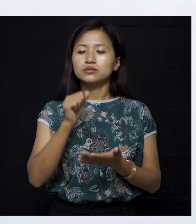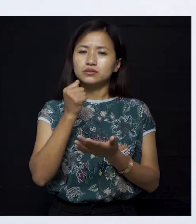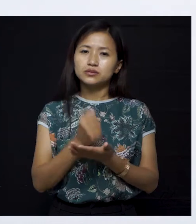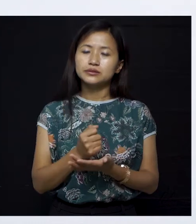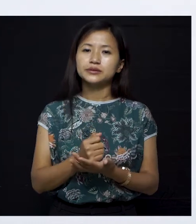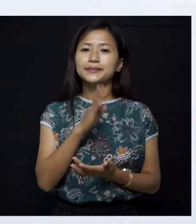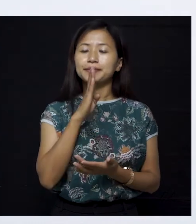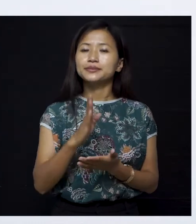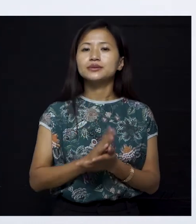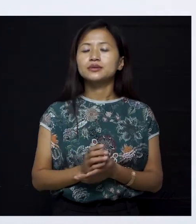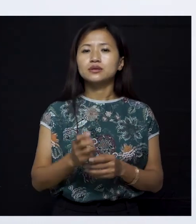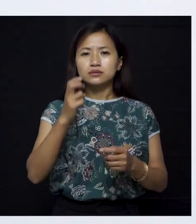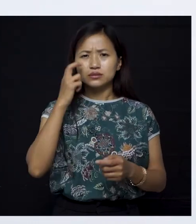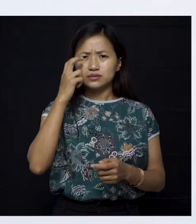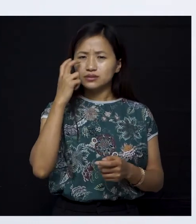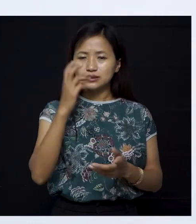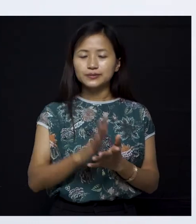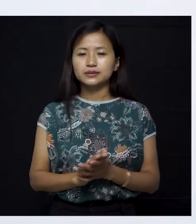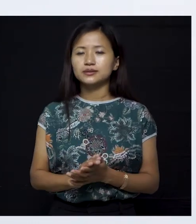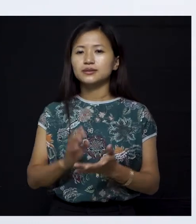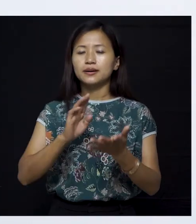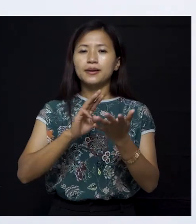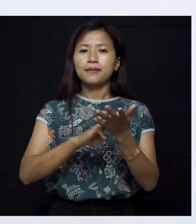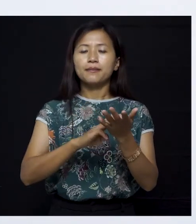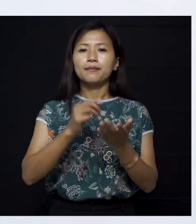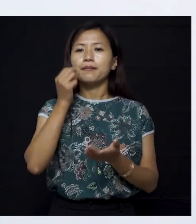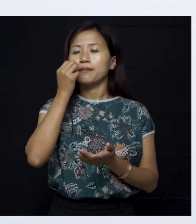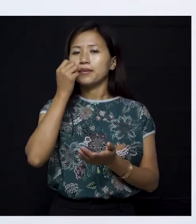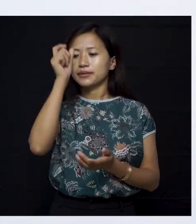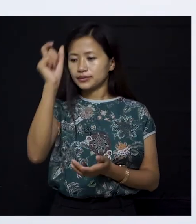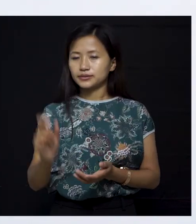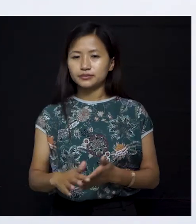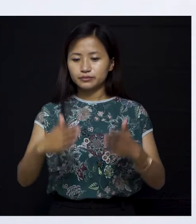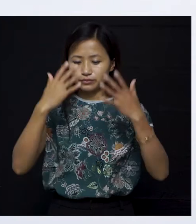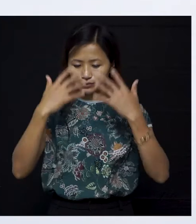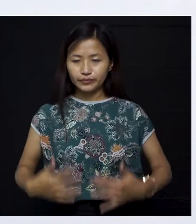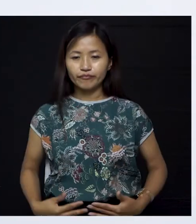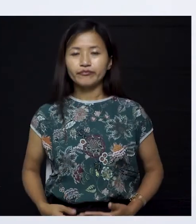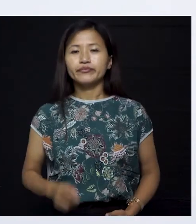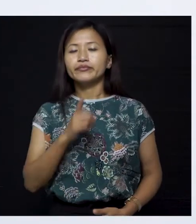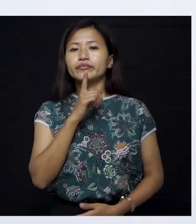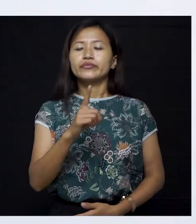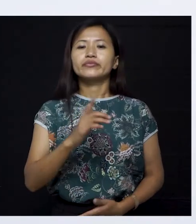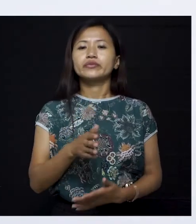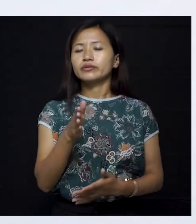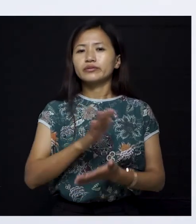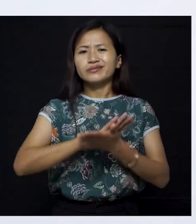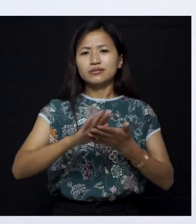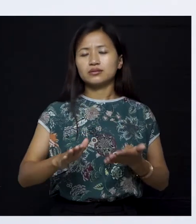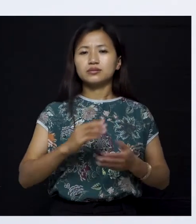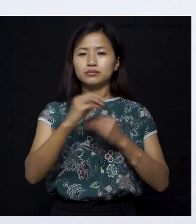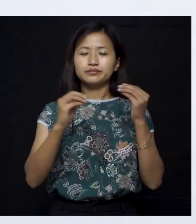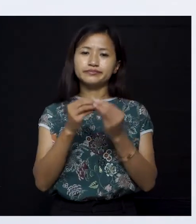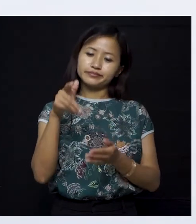And they were suspecting that it was Michael's dead body, but they are still not sure, and the mother was not very clear about this.